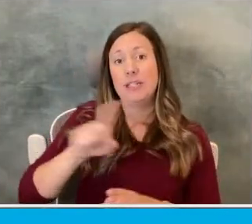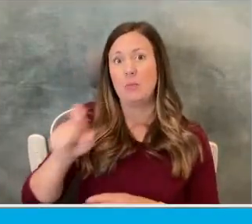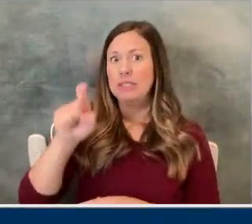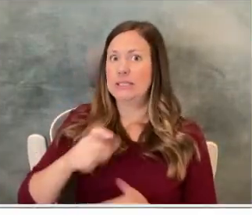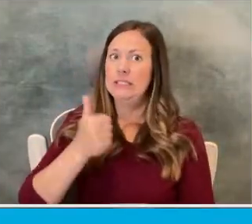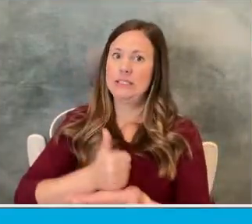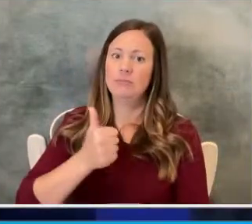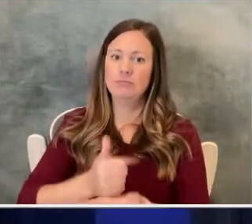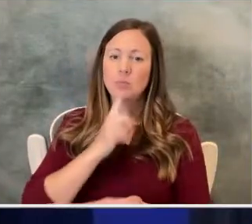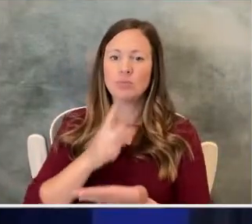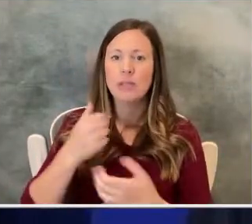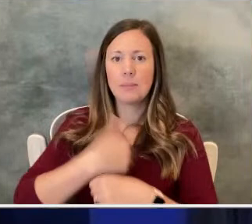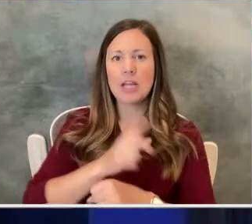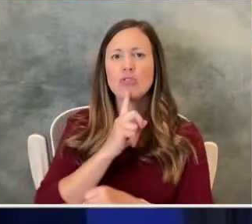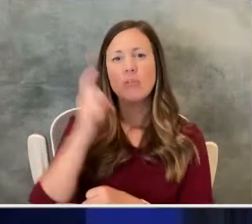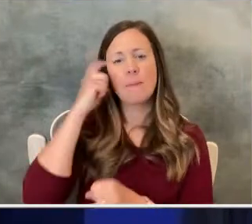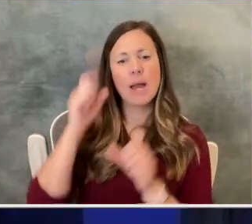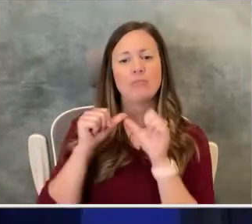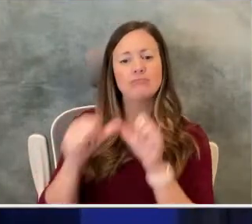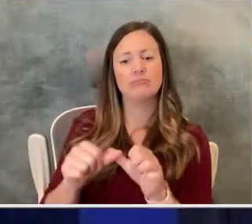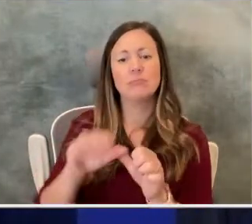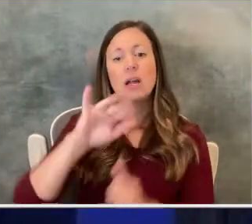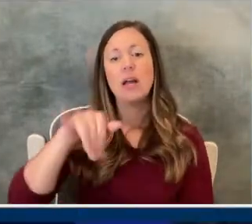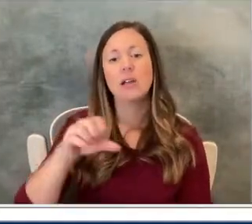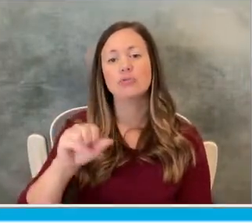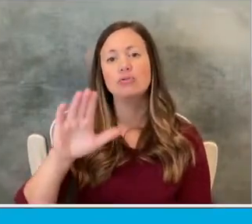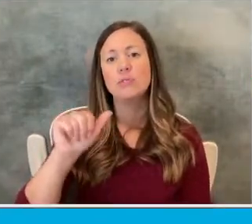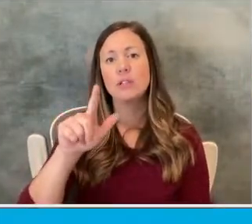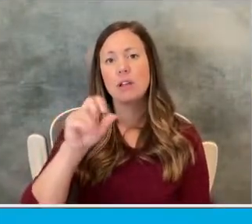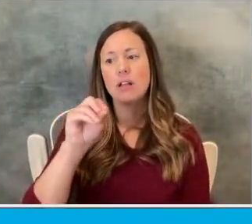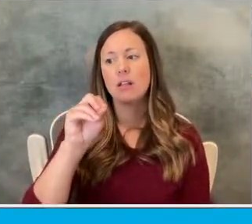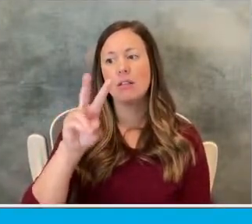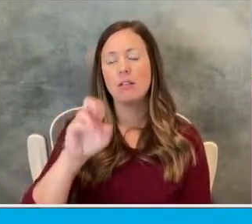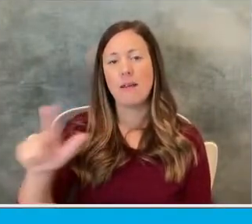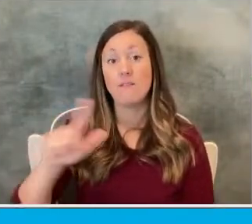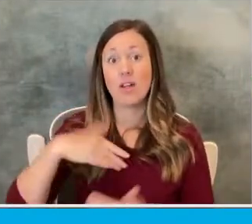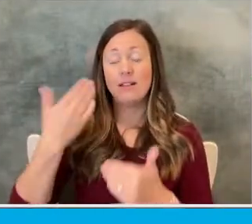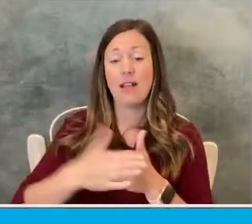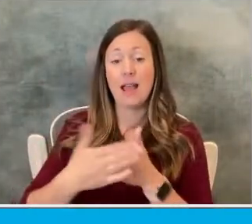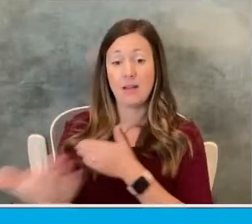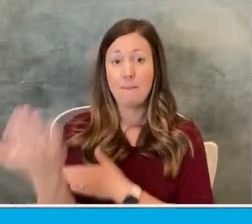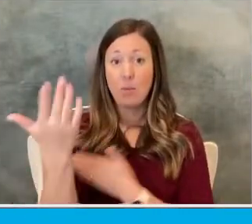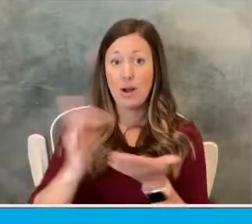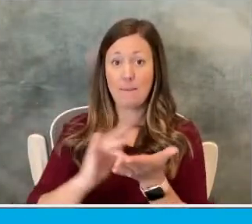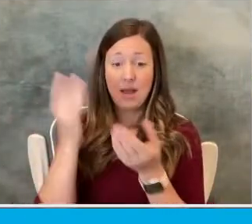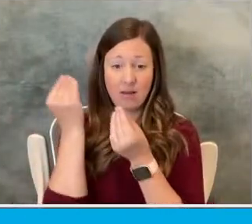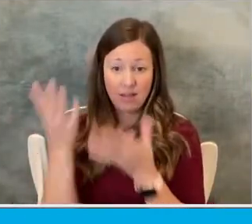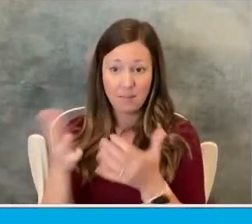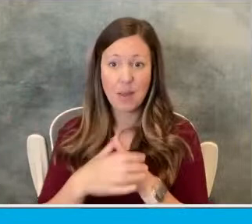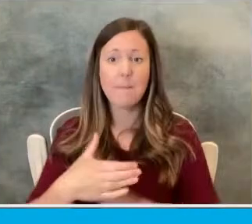mind right. I'm Jessica Lovell on the next Morning Medical Update. The power of a positive